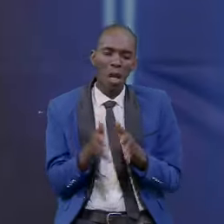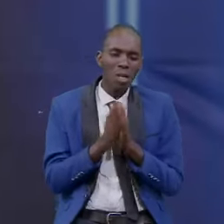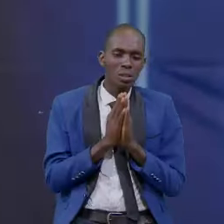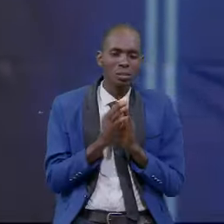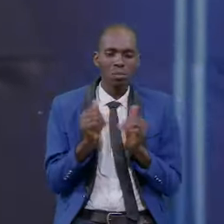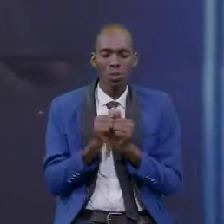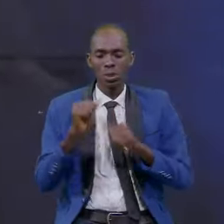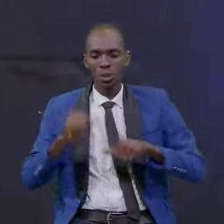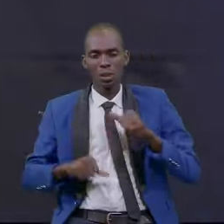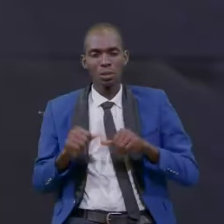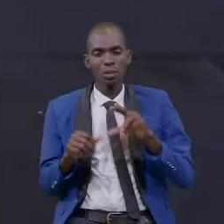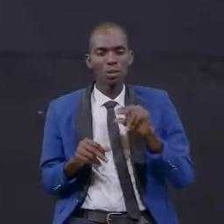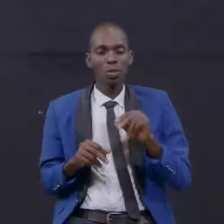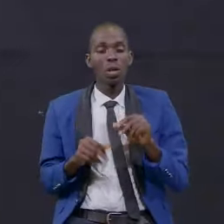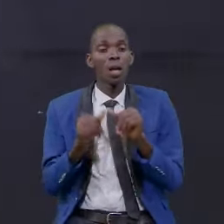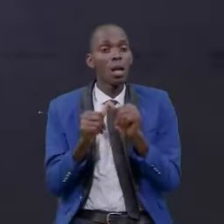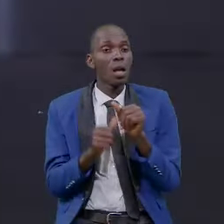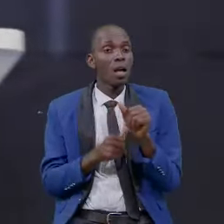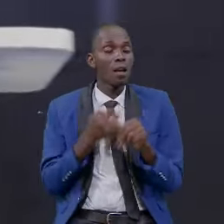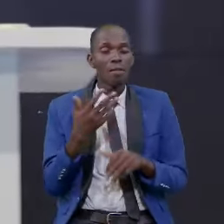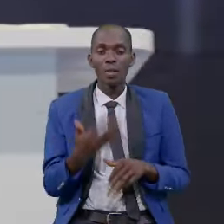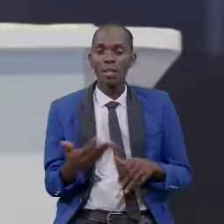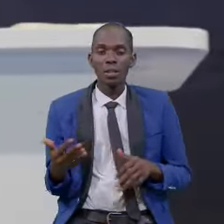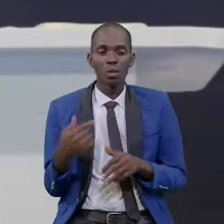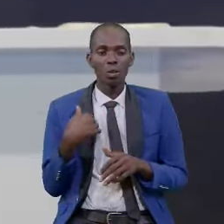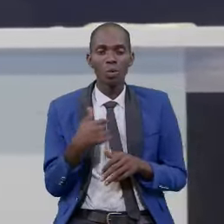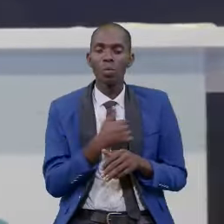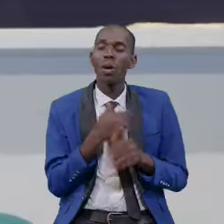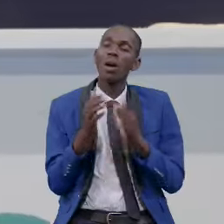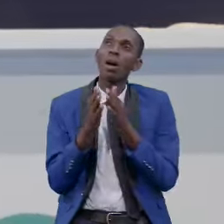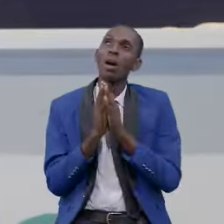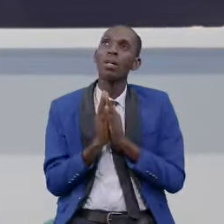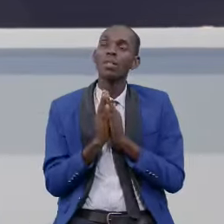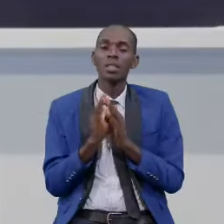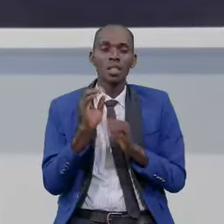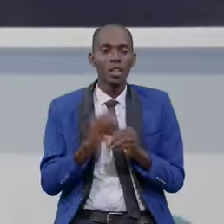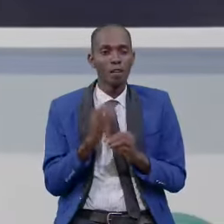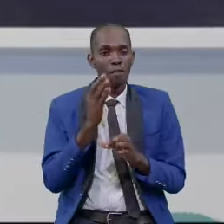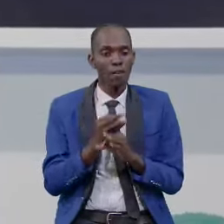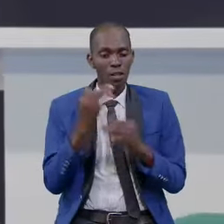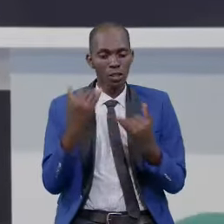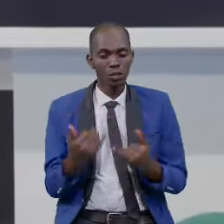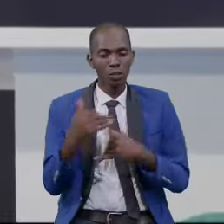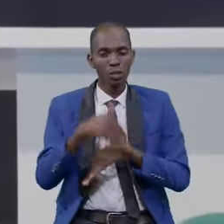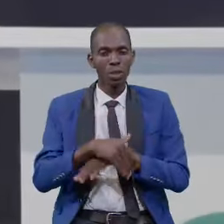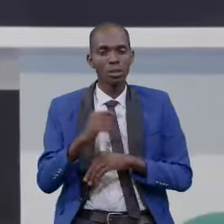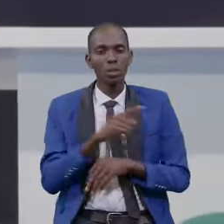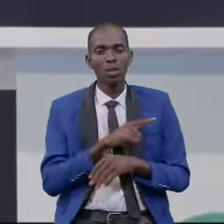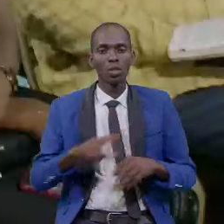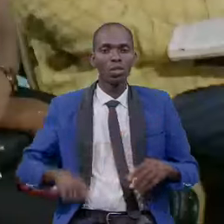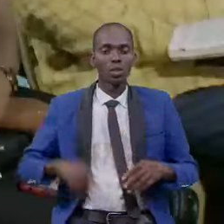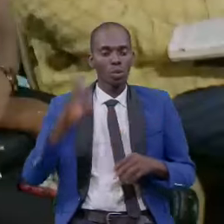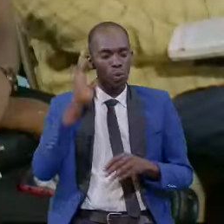faith. Everything we ask in faith tonight, the Lord will